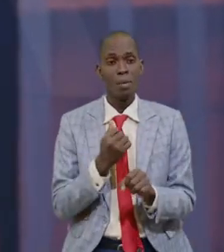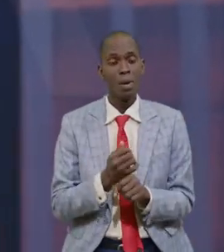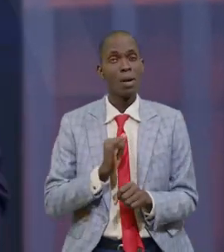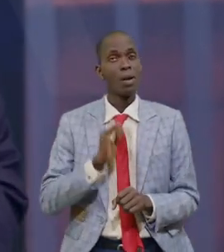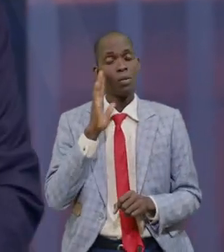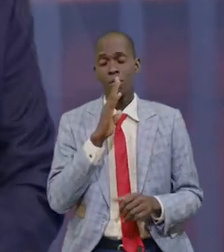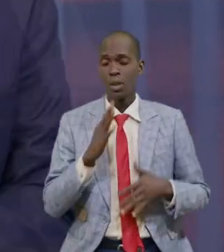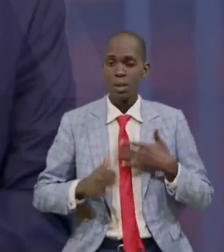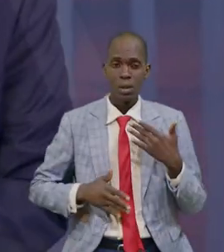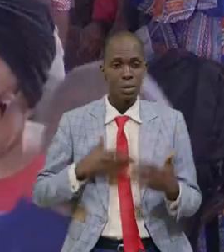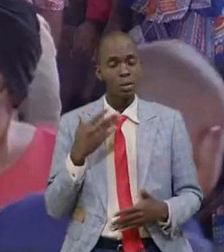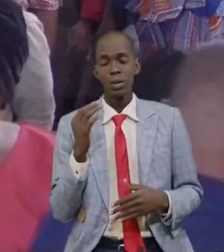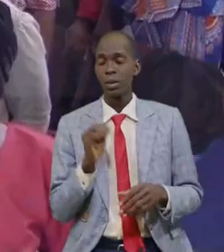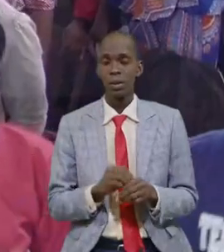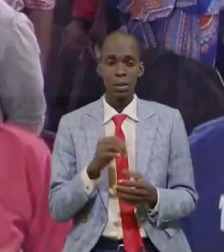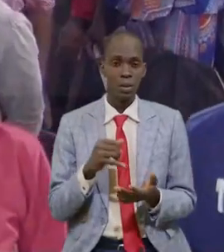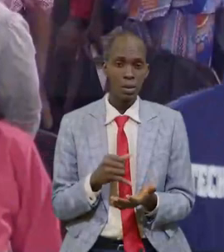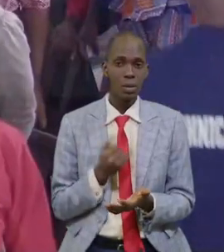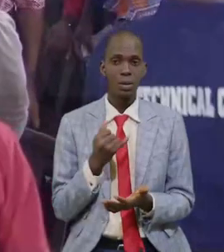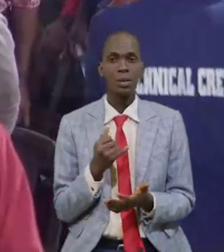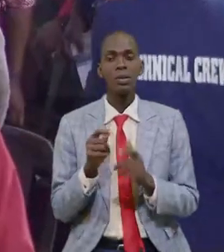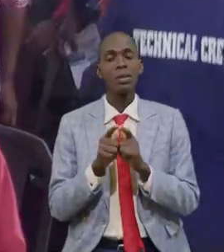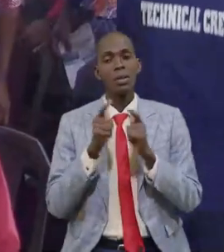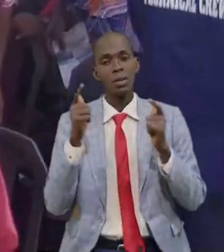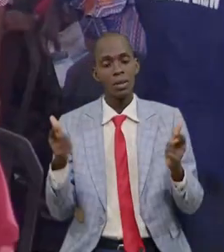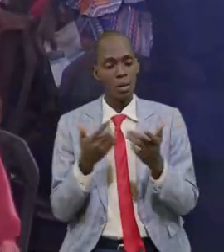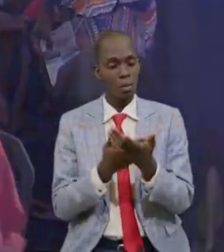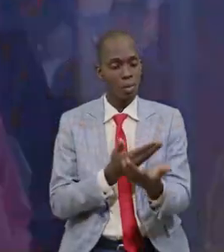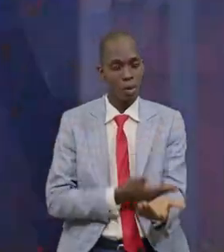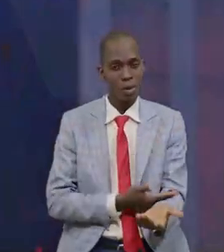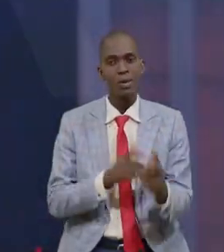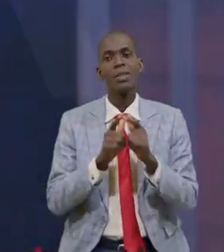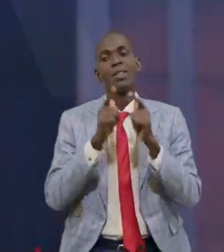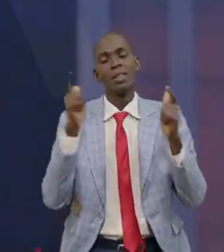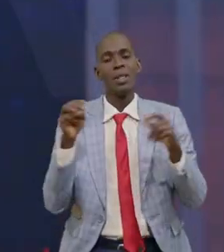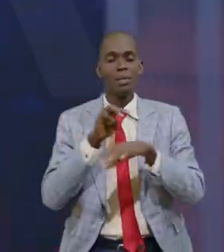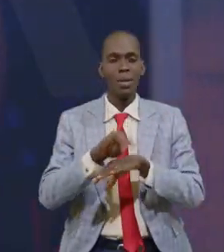and rejoice in it. Great morning, great ministry.